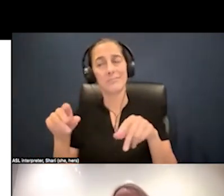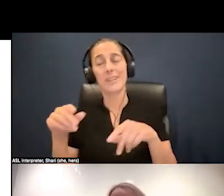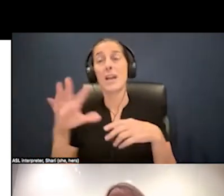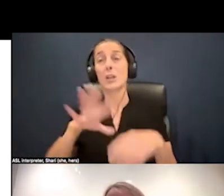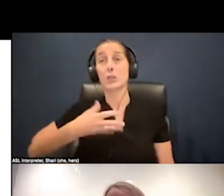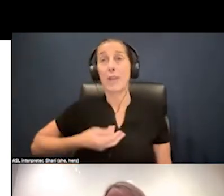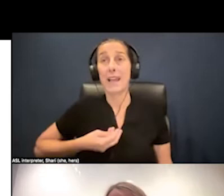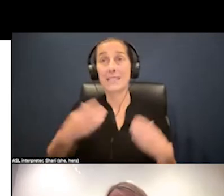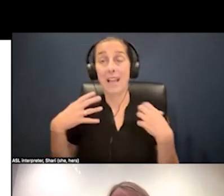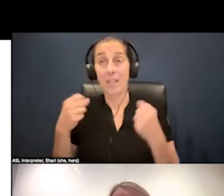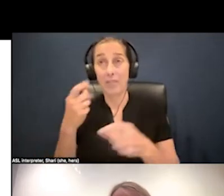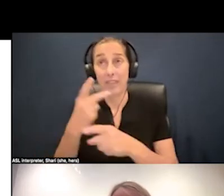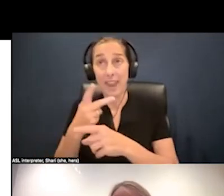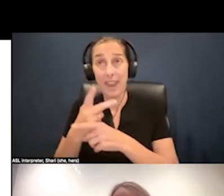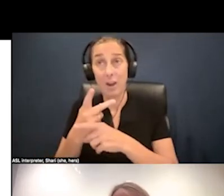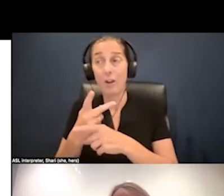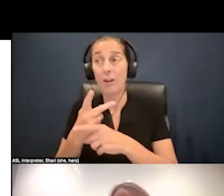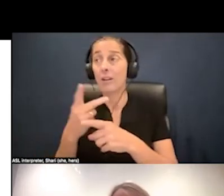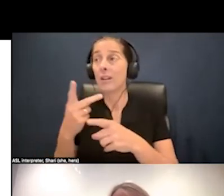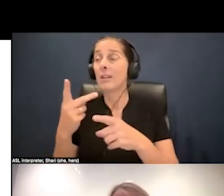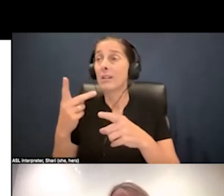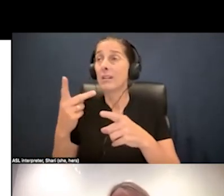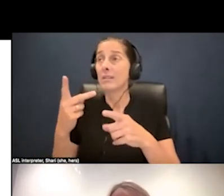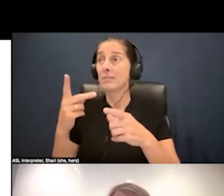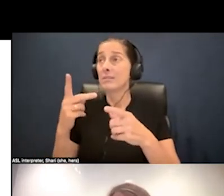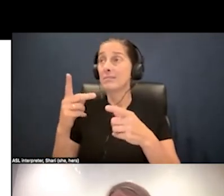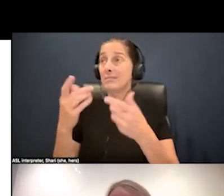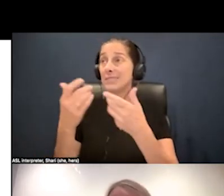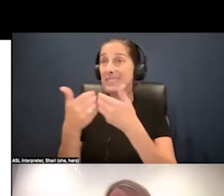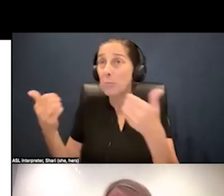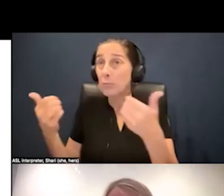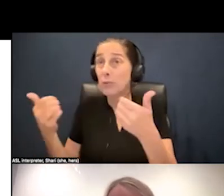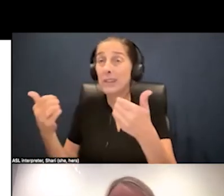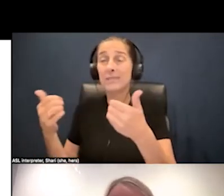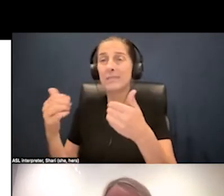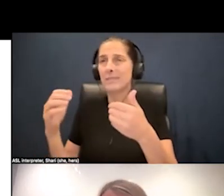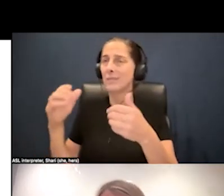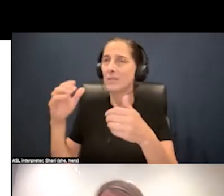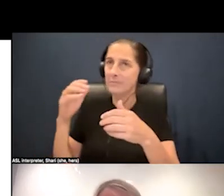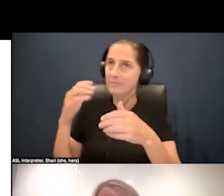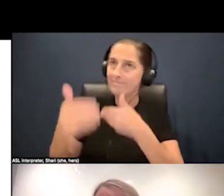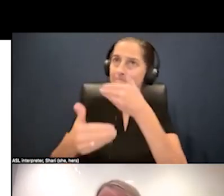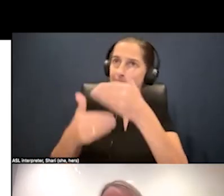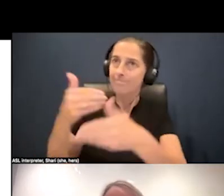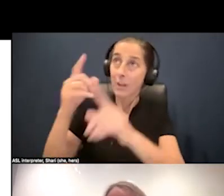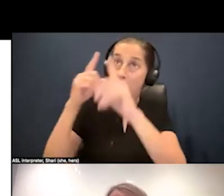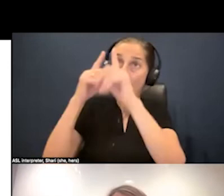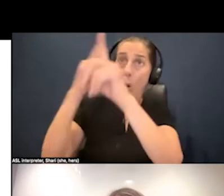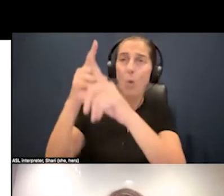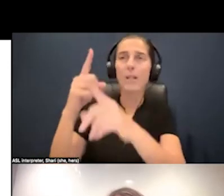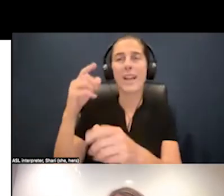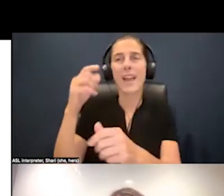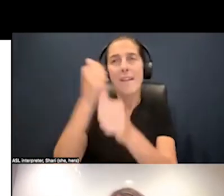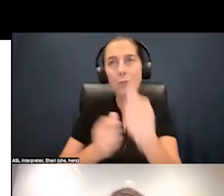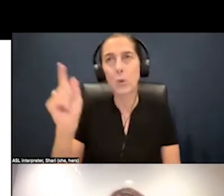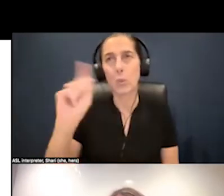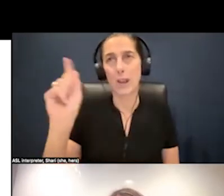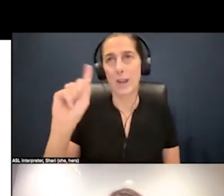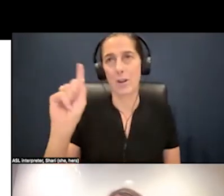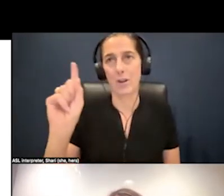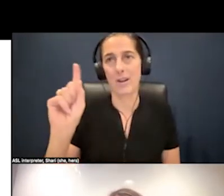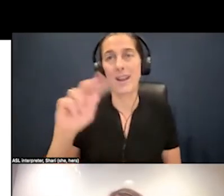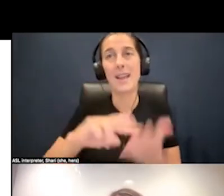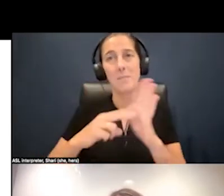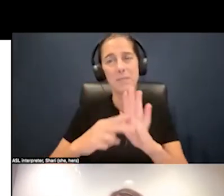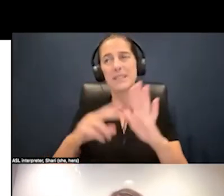in everywhere and really requires organizations and institutions and boards and everyone in between to show